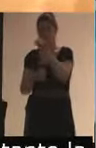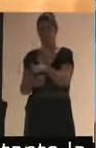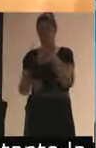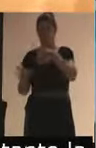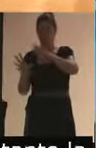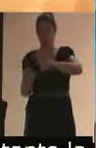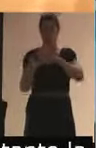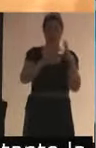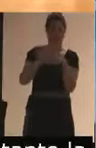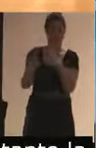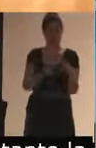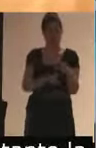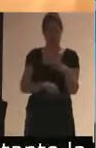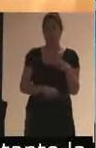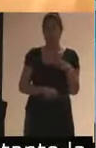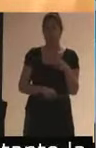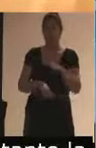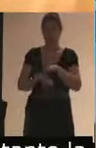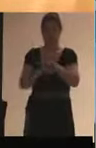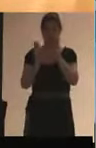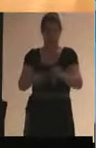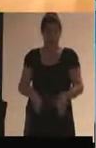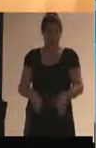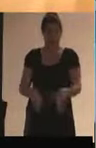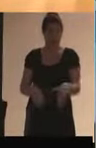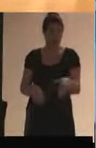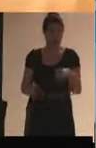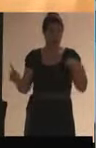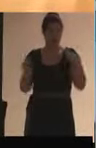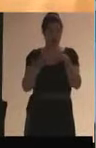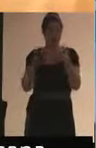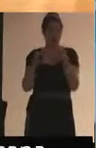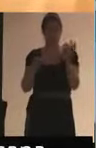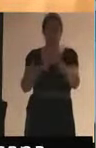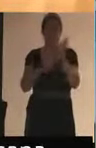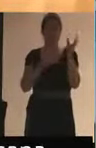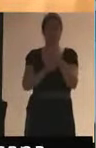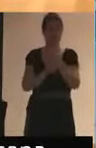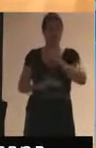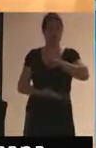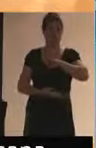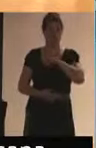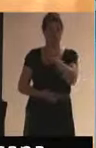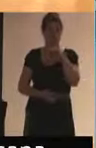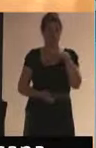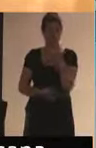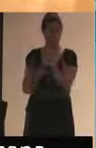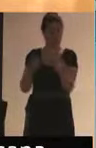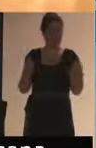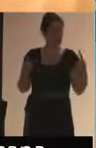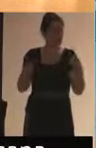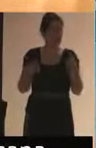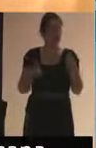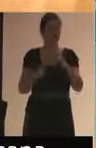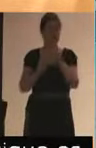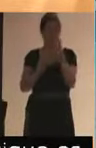interacts with the robot, and the robot interacts with this skeleton, so that each individual